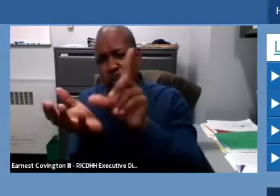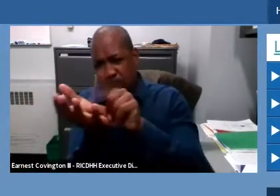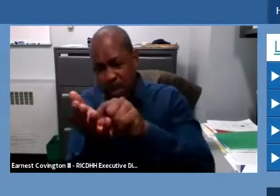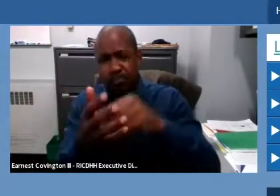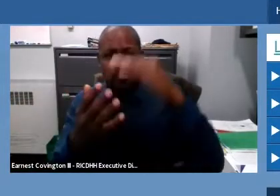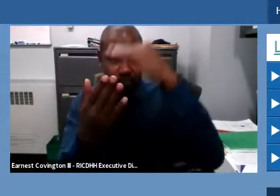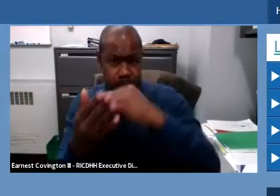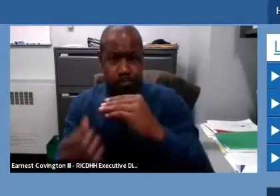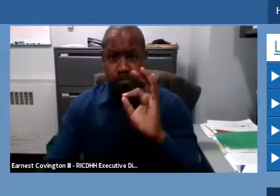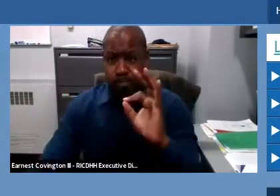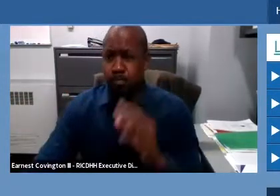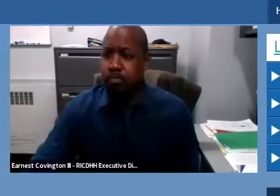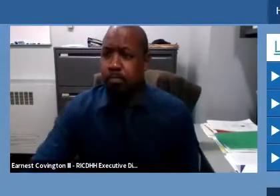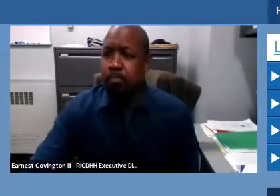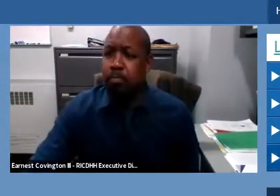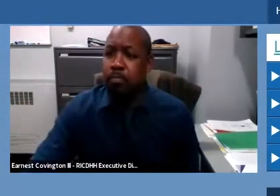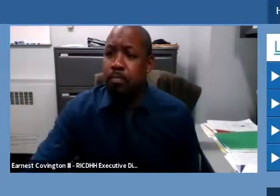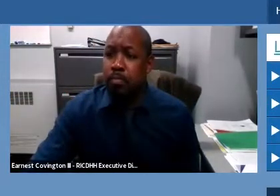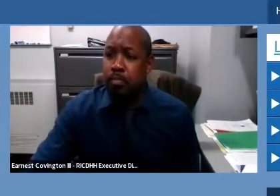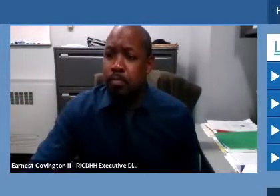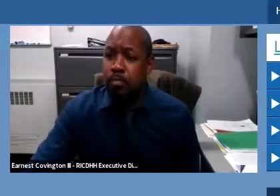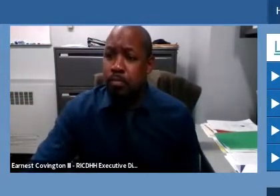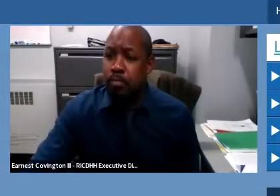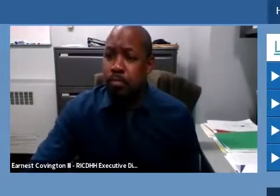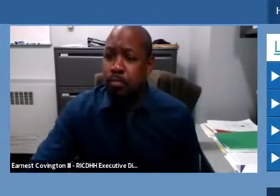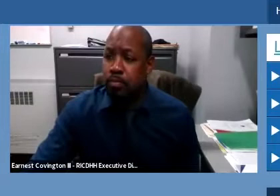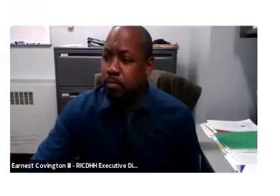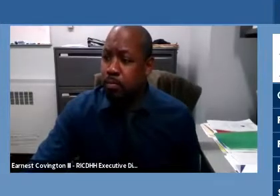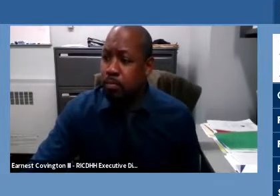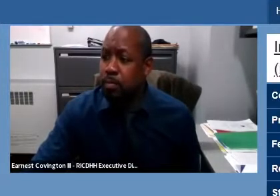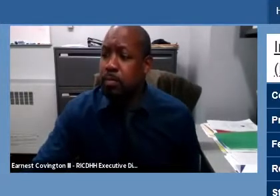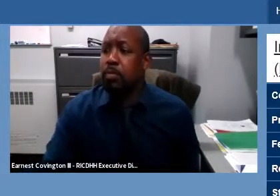You type in a name and this type of license.